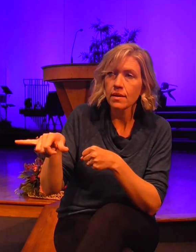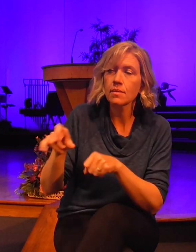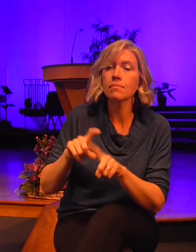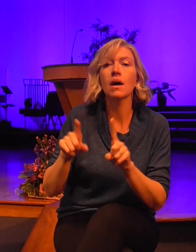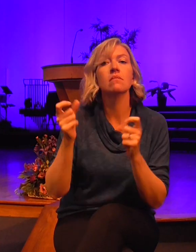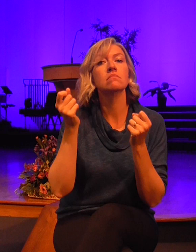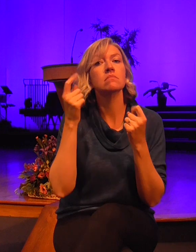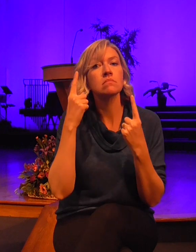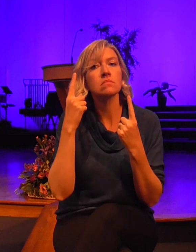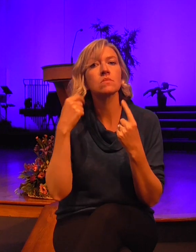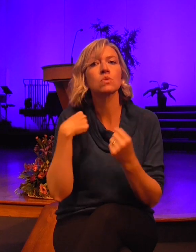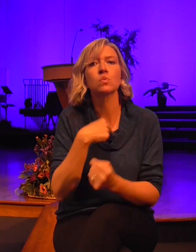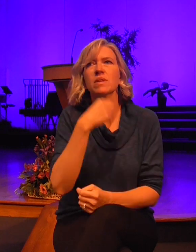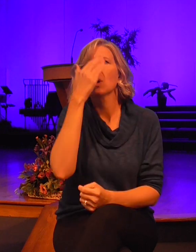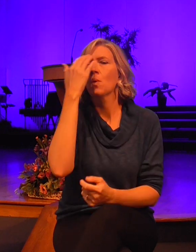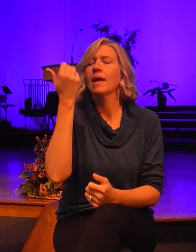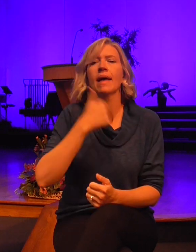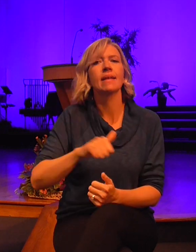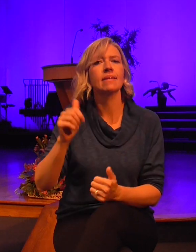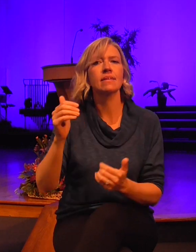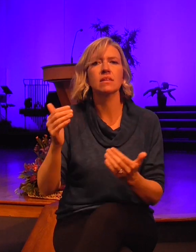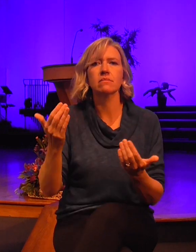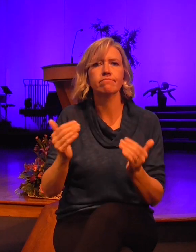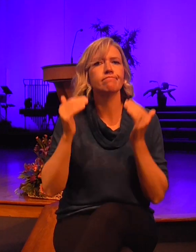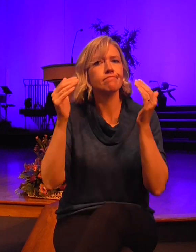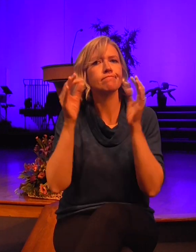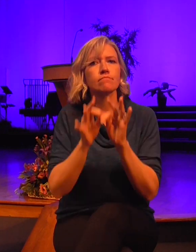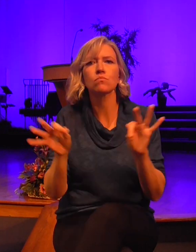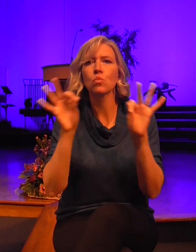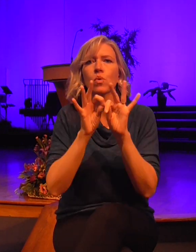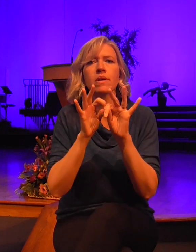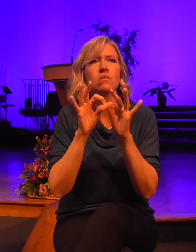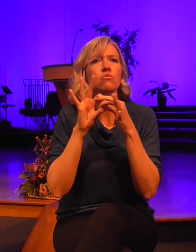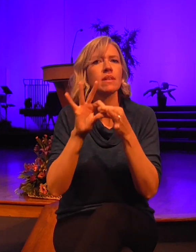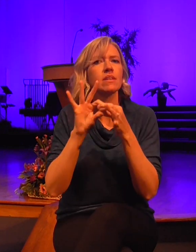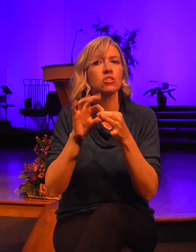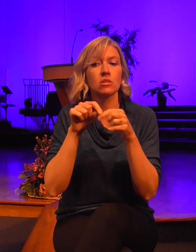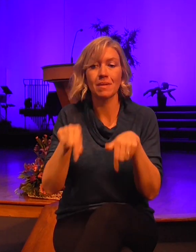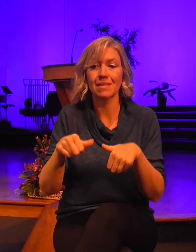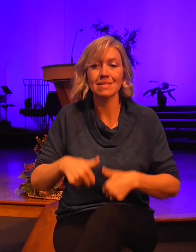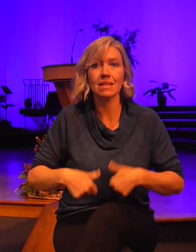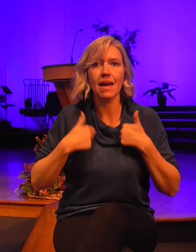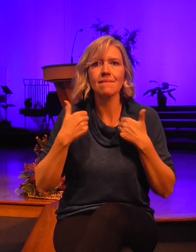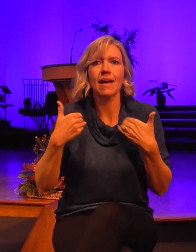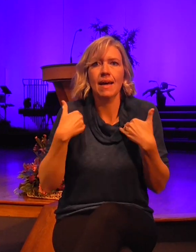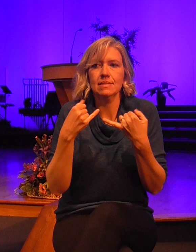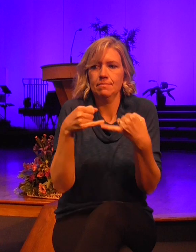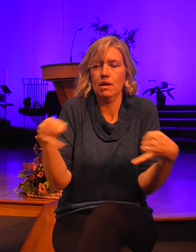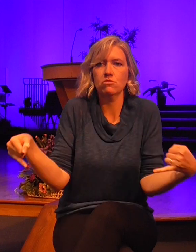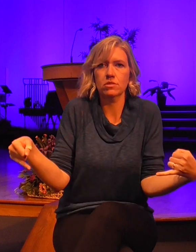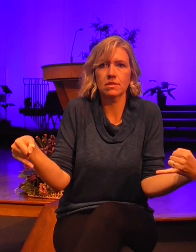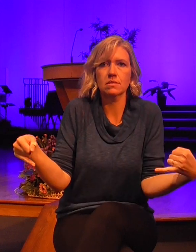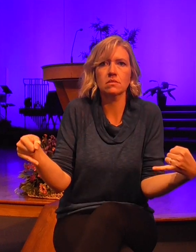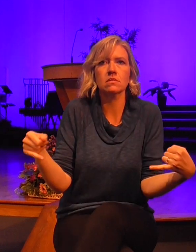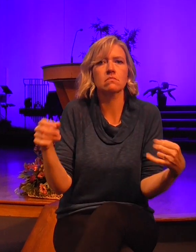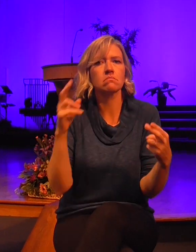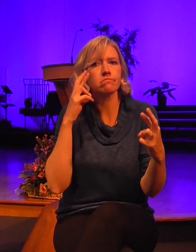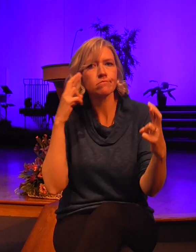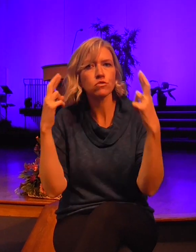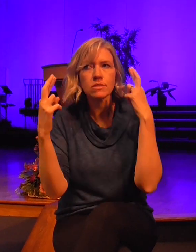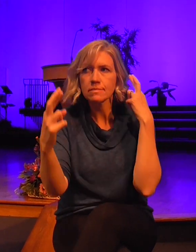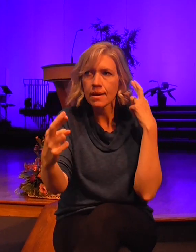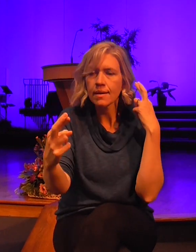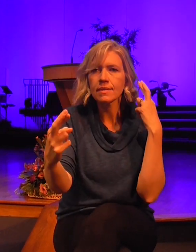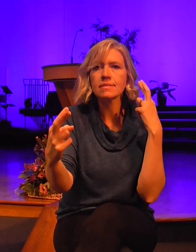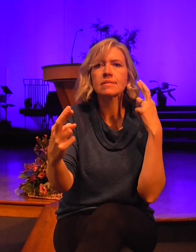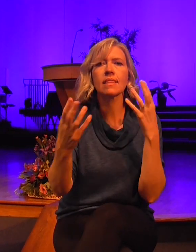know, any high-functioning relationship in our life has boundaries, guidelines of mutual respect, areas we're